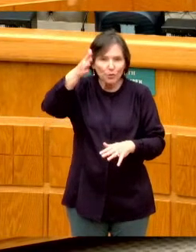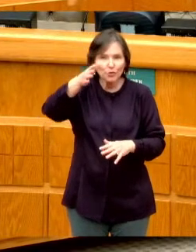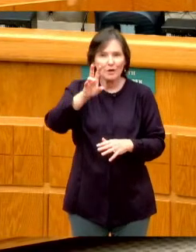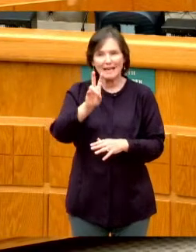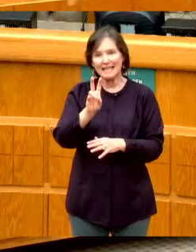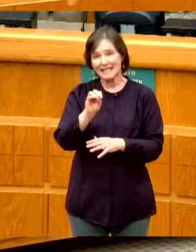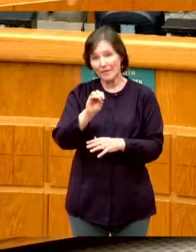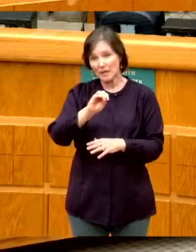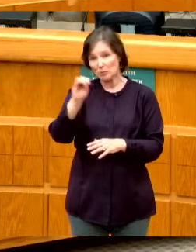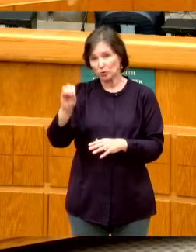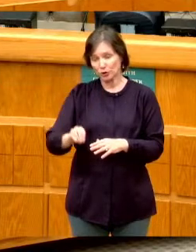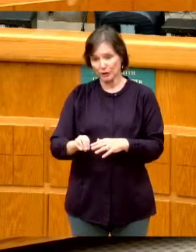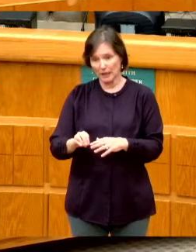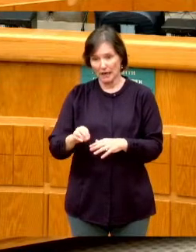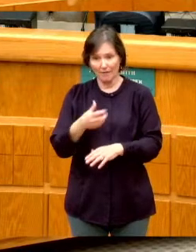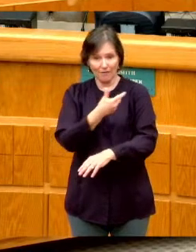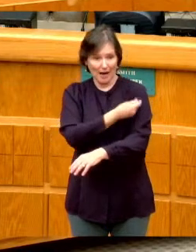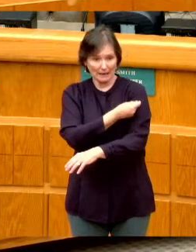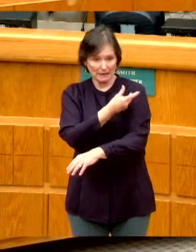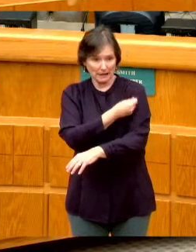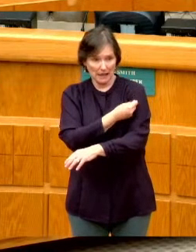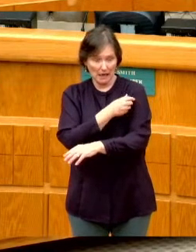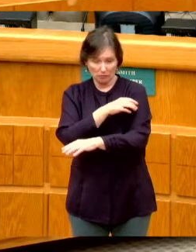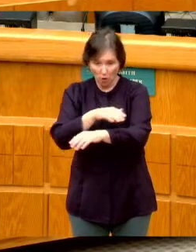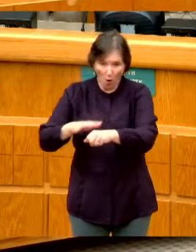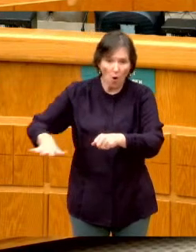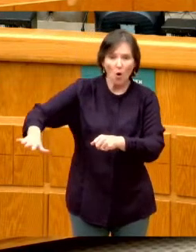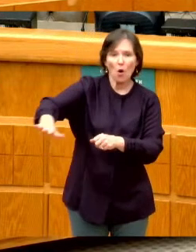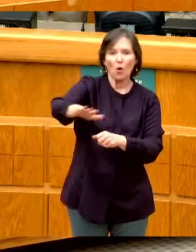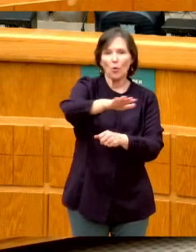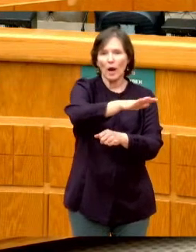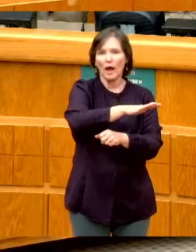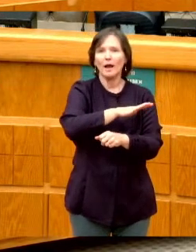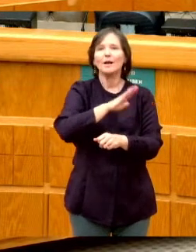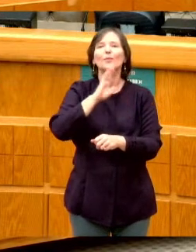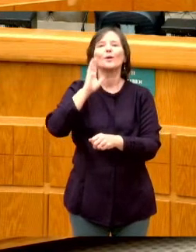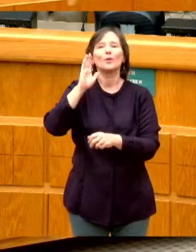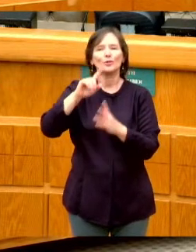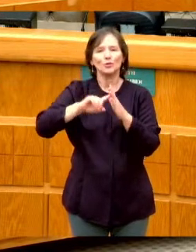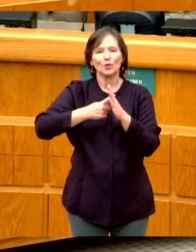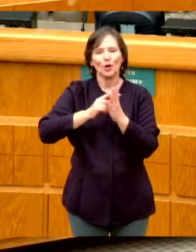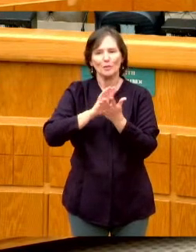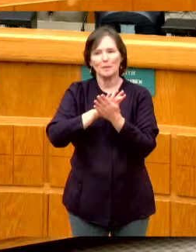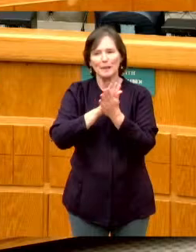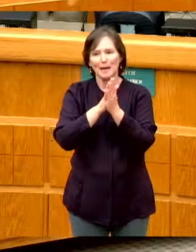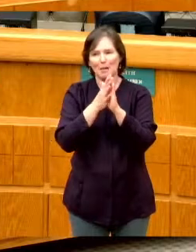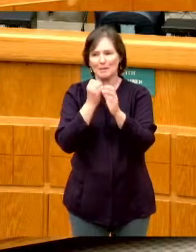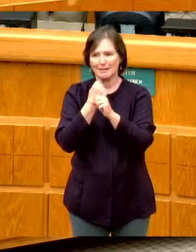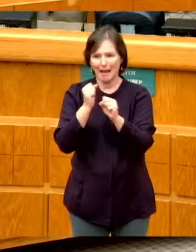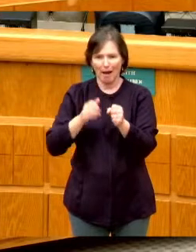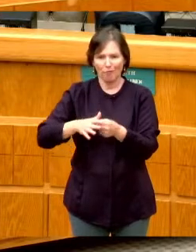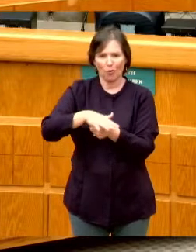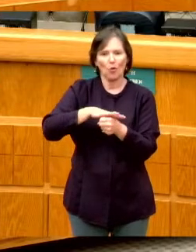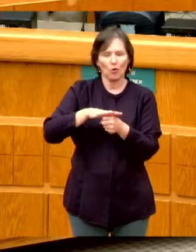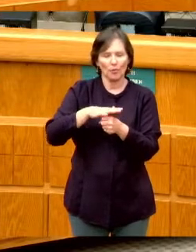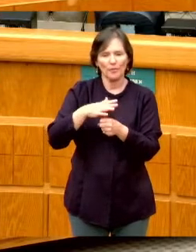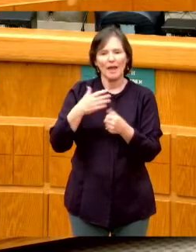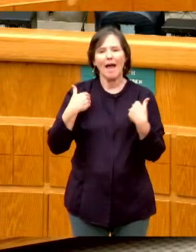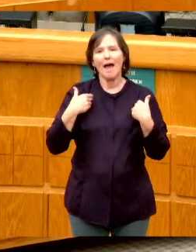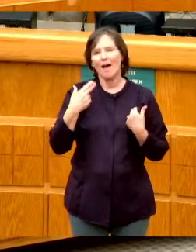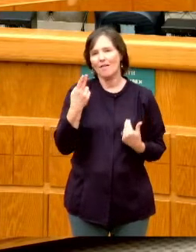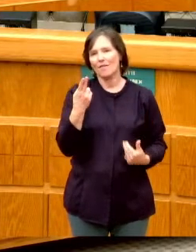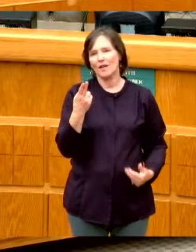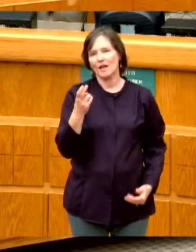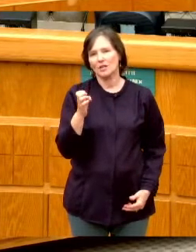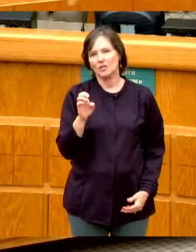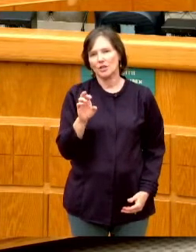are vaccinated, we will get closer to the concept of herd immunity. Herd immunity means that the majority of the population